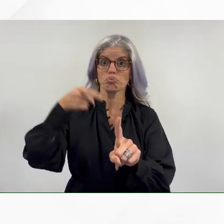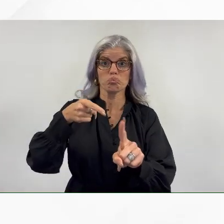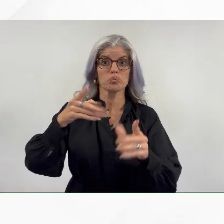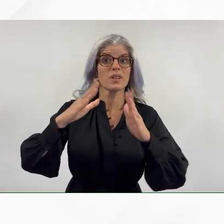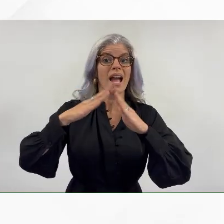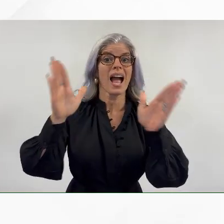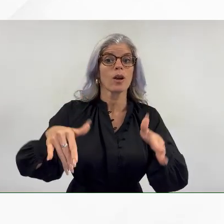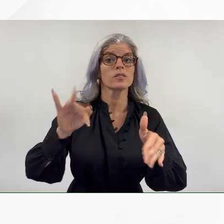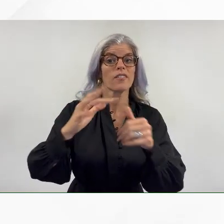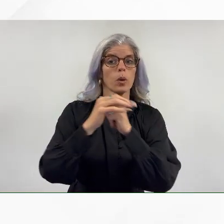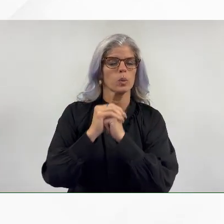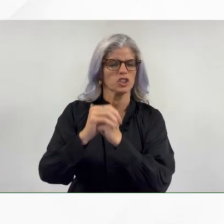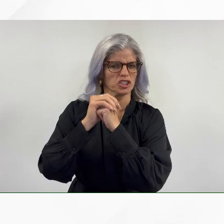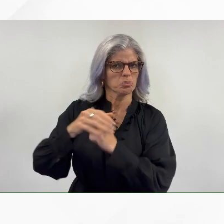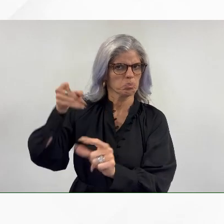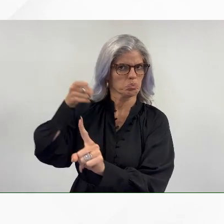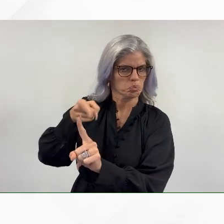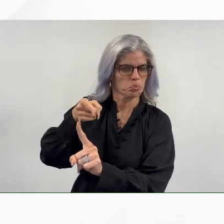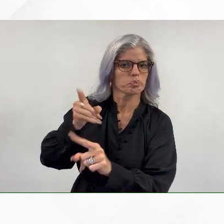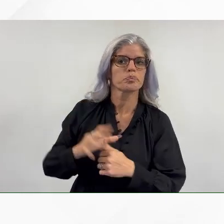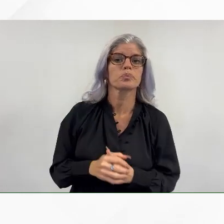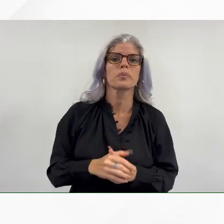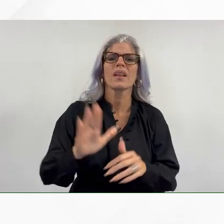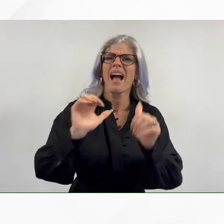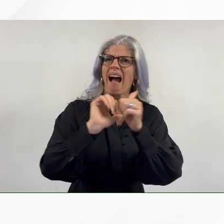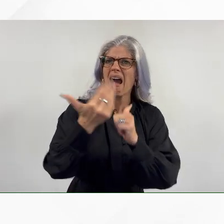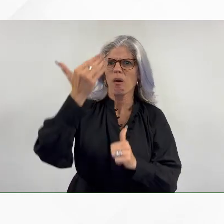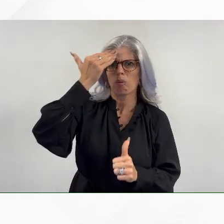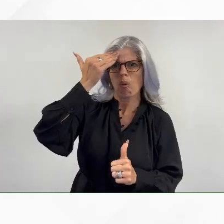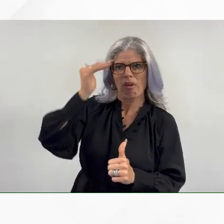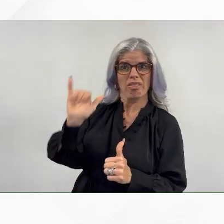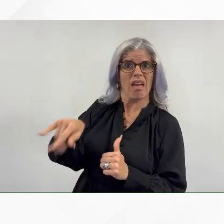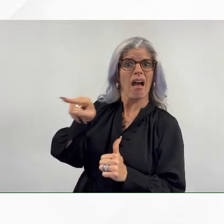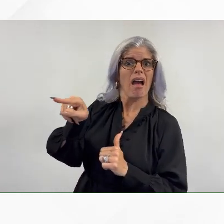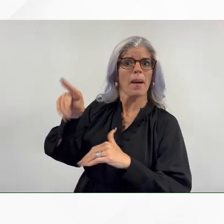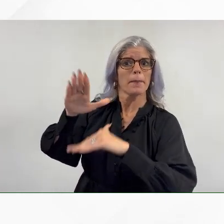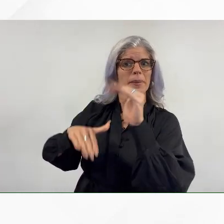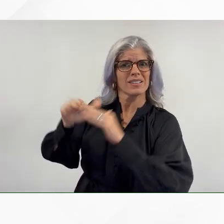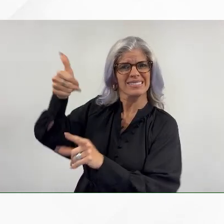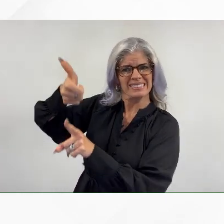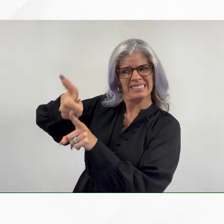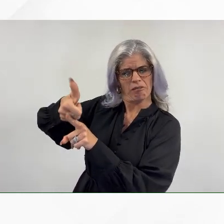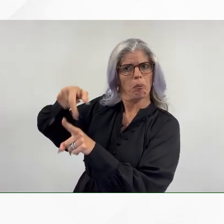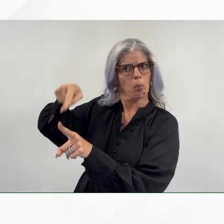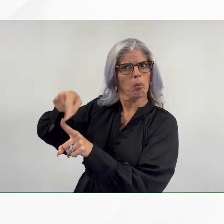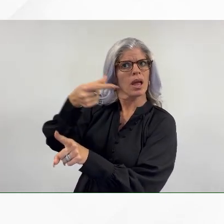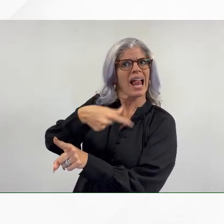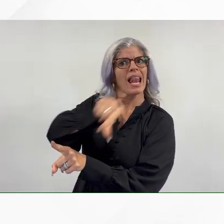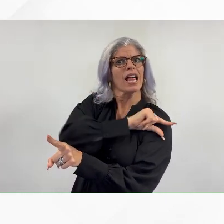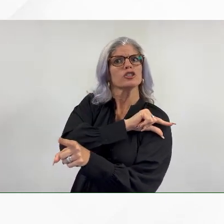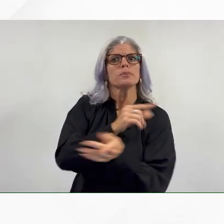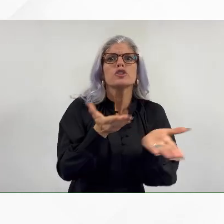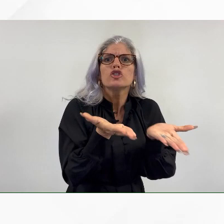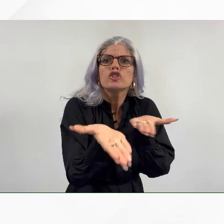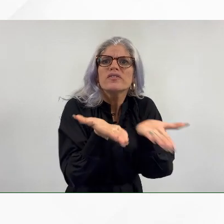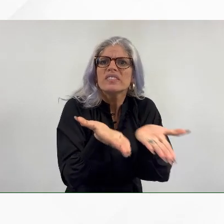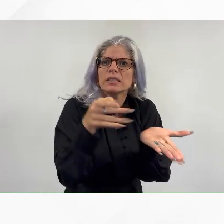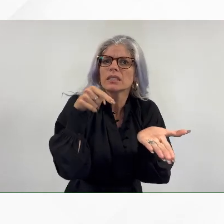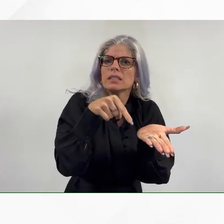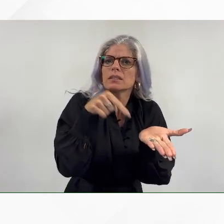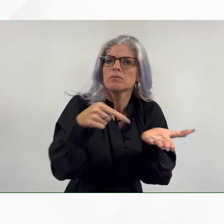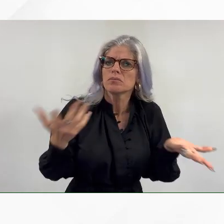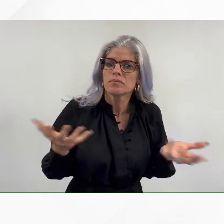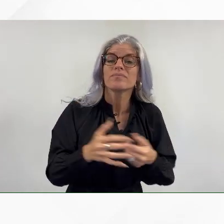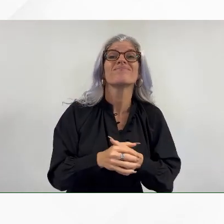For houses of worship, an eligible facility is one that provides an eligible service. Now, an eligible